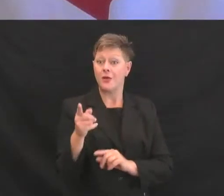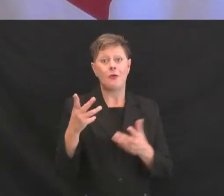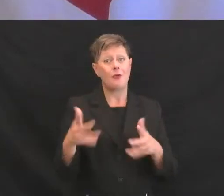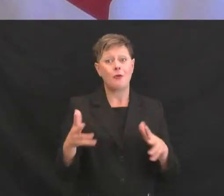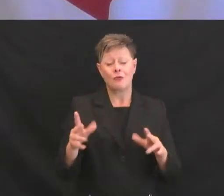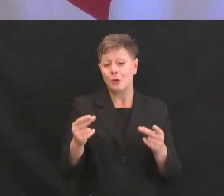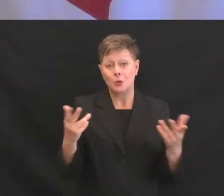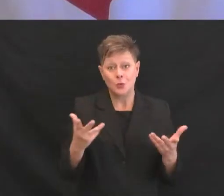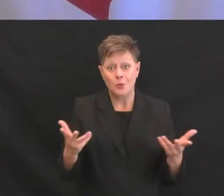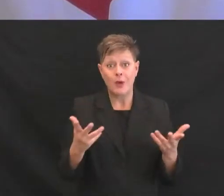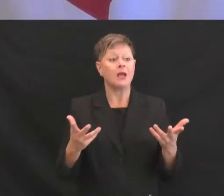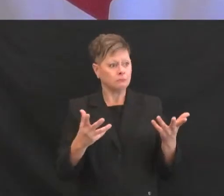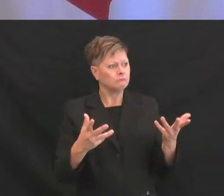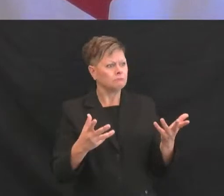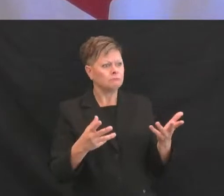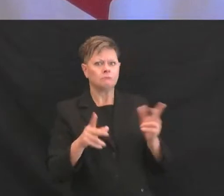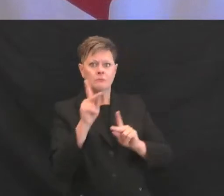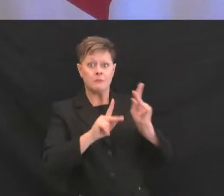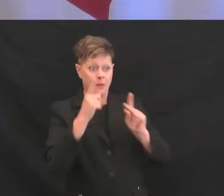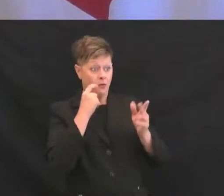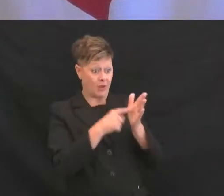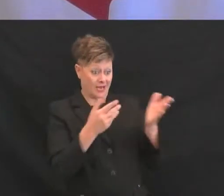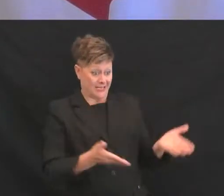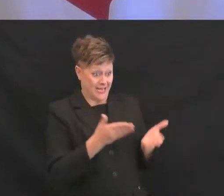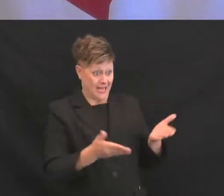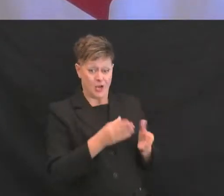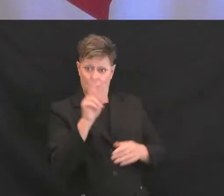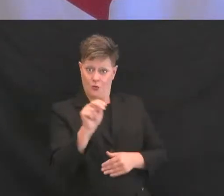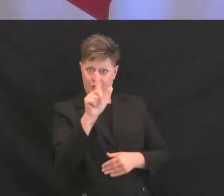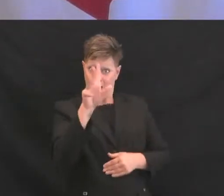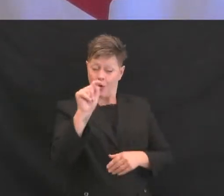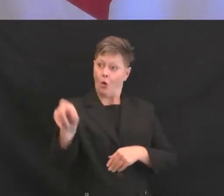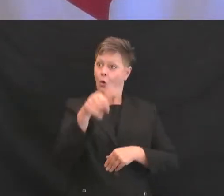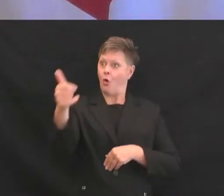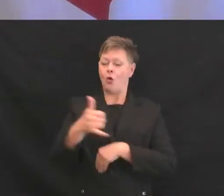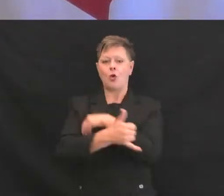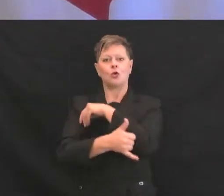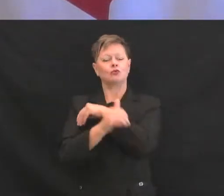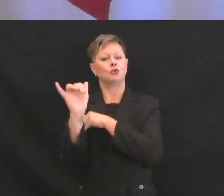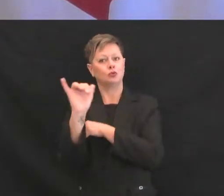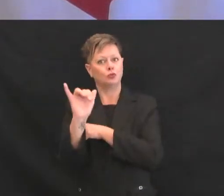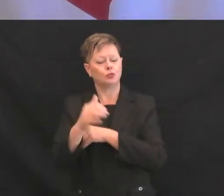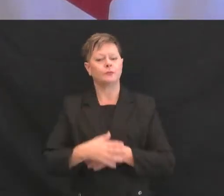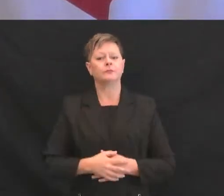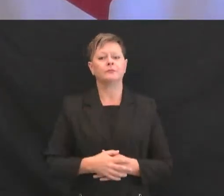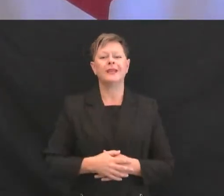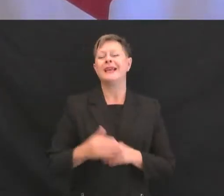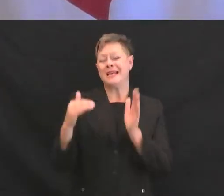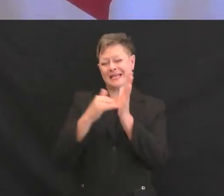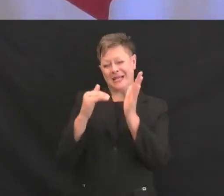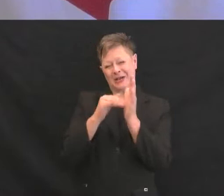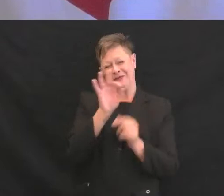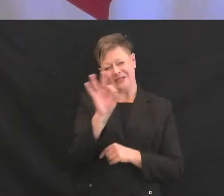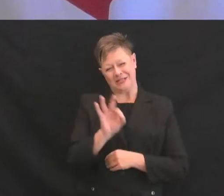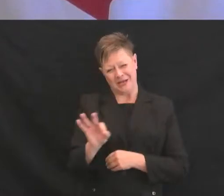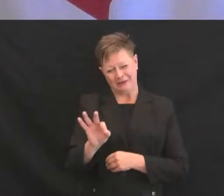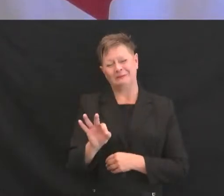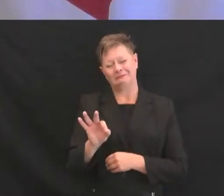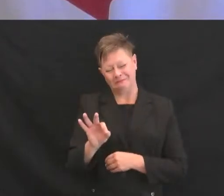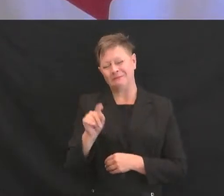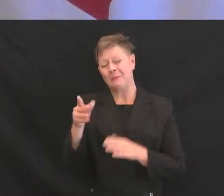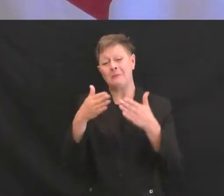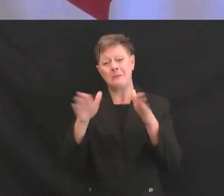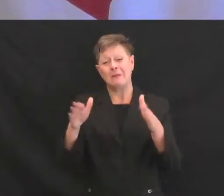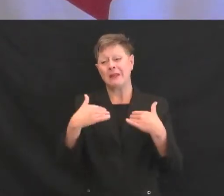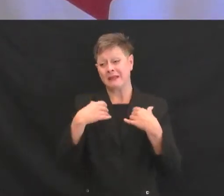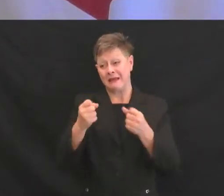in Newfoundland and Labrador, but beyond. Dr. Fitzgerald, your public health guidance